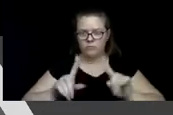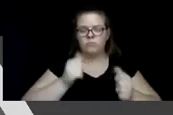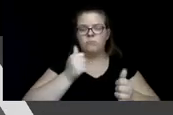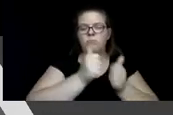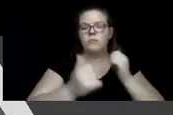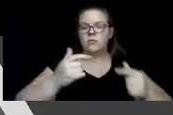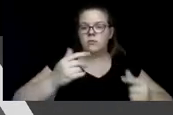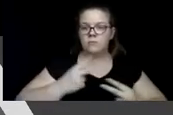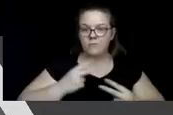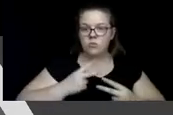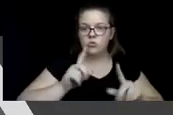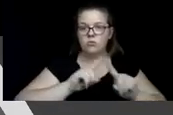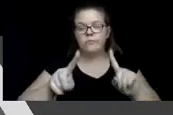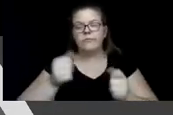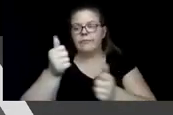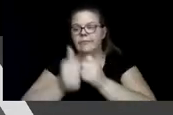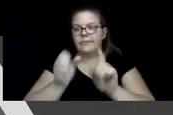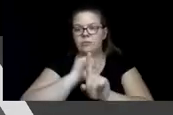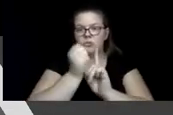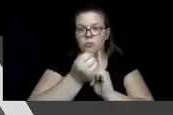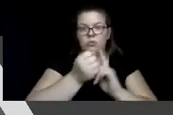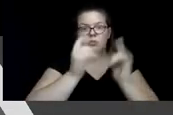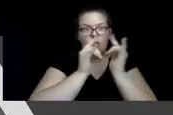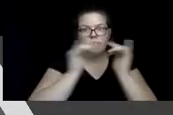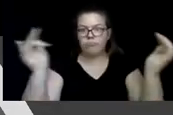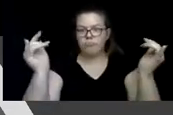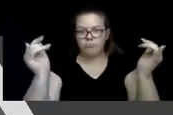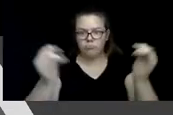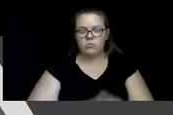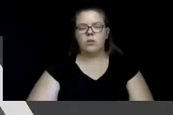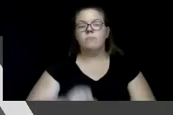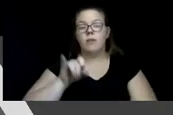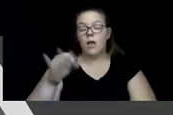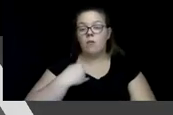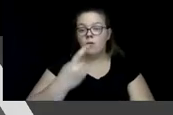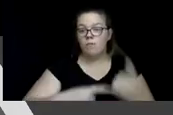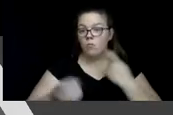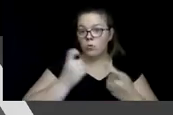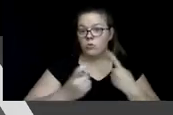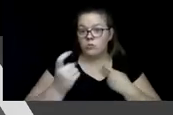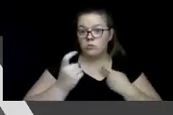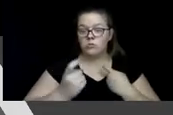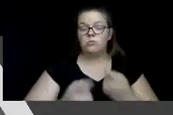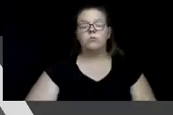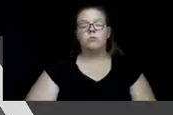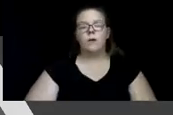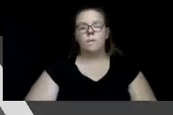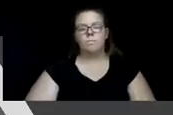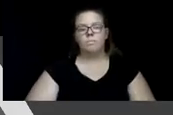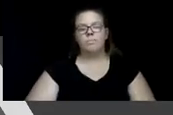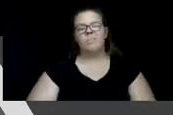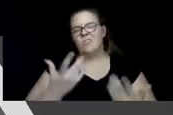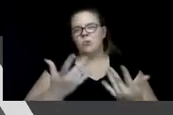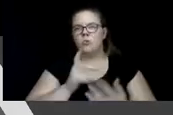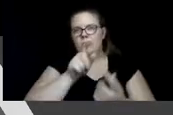Every situation is not the same. If you have any questions, just, specific